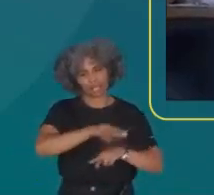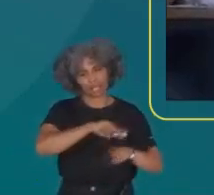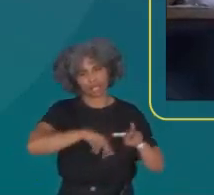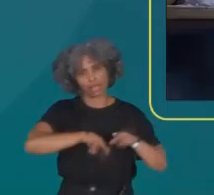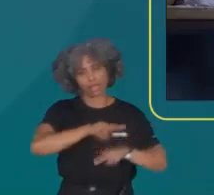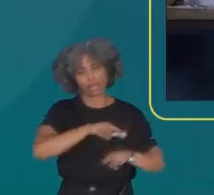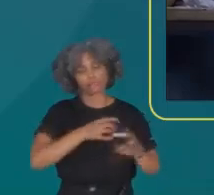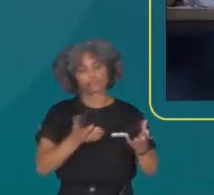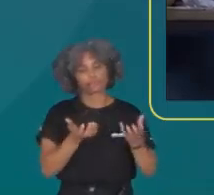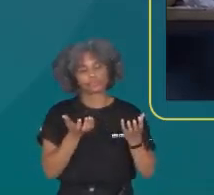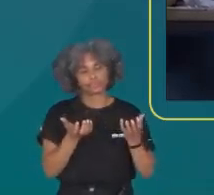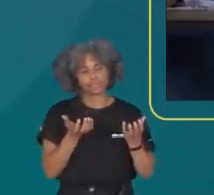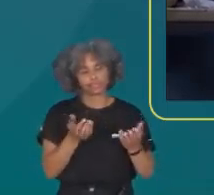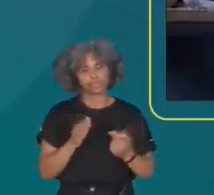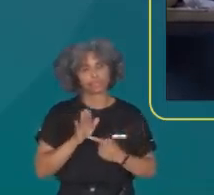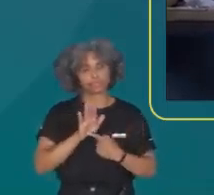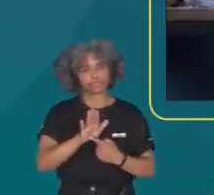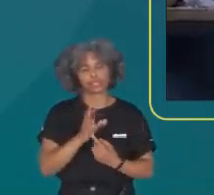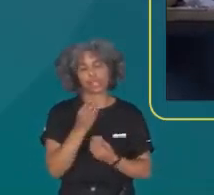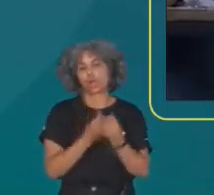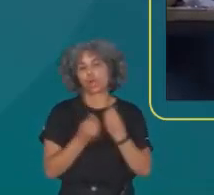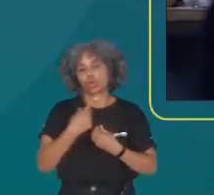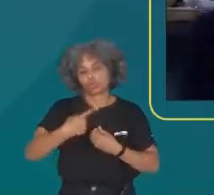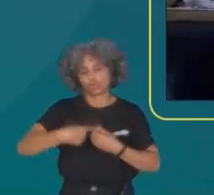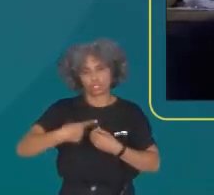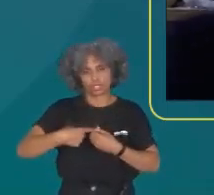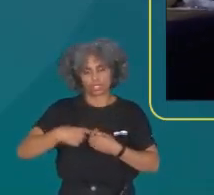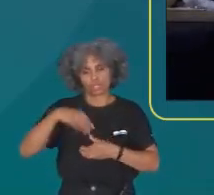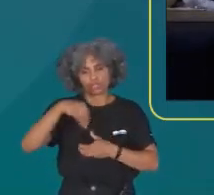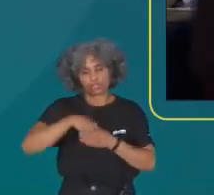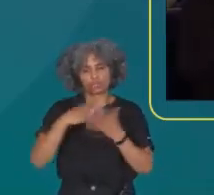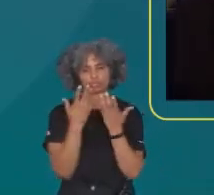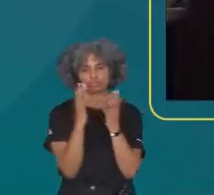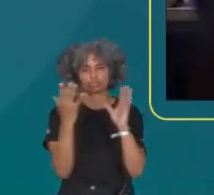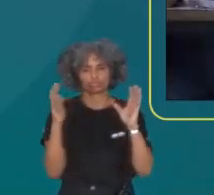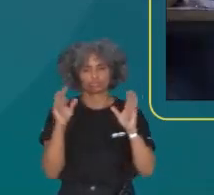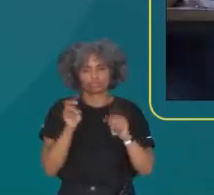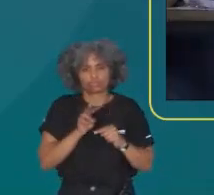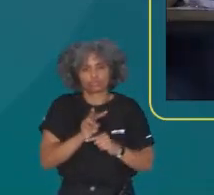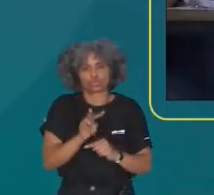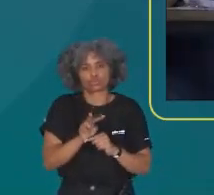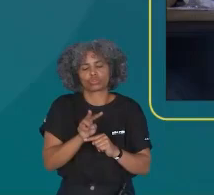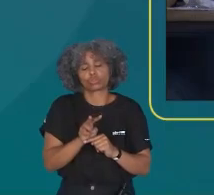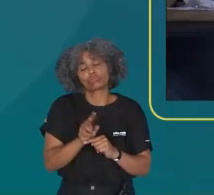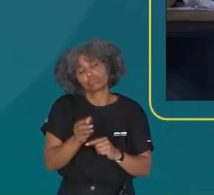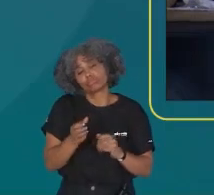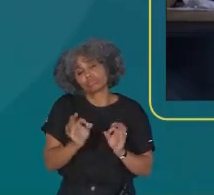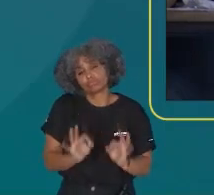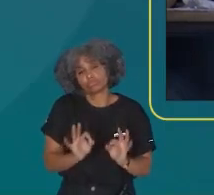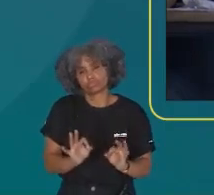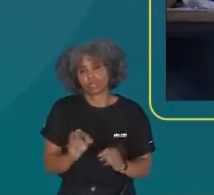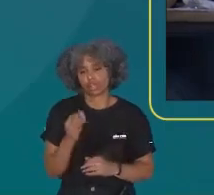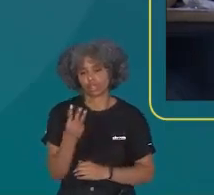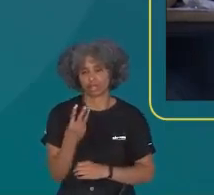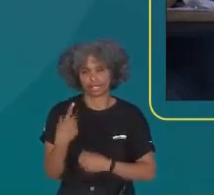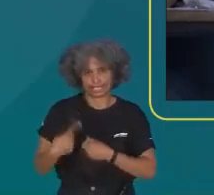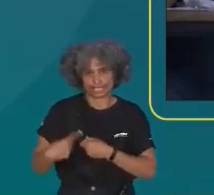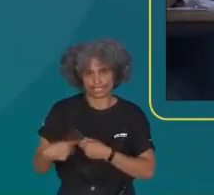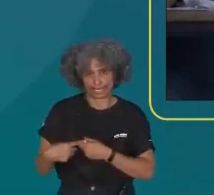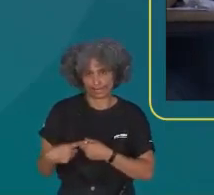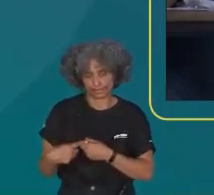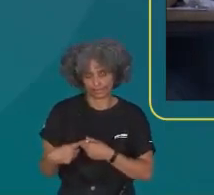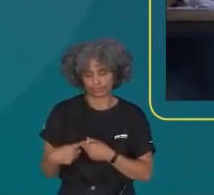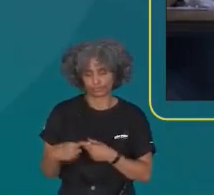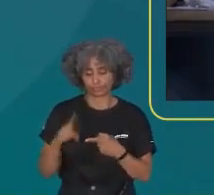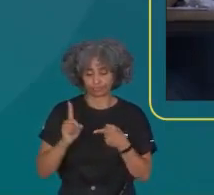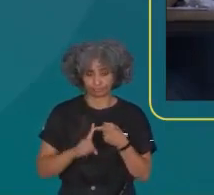at least three cities, I believe, have signed up, including the first city from Chile today, to Cities with Nature.